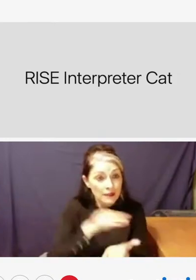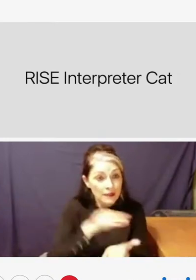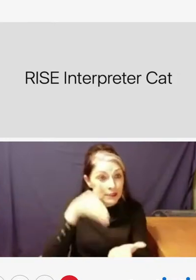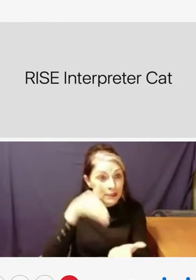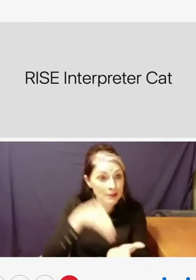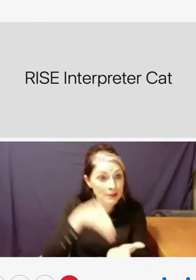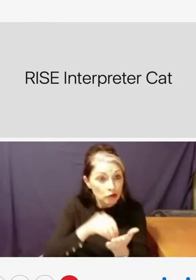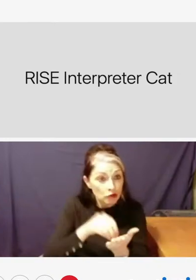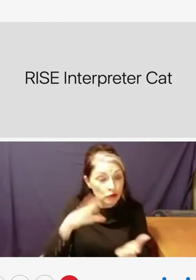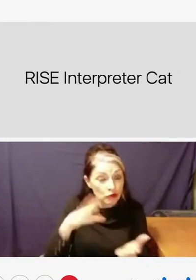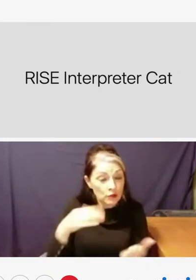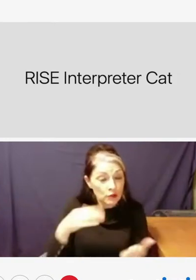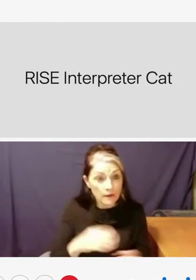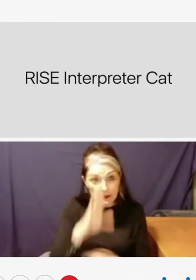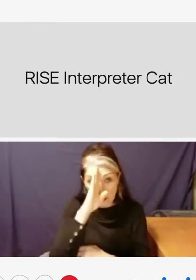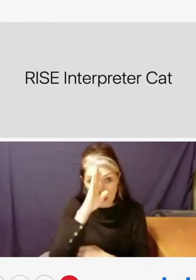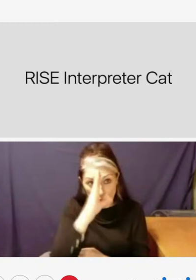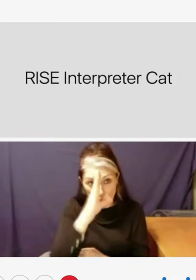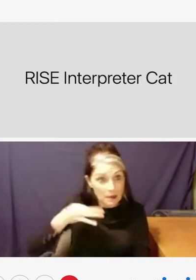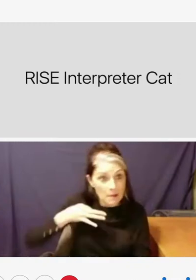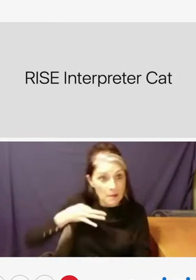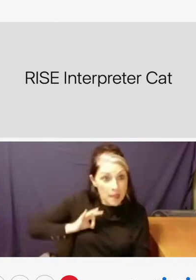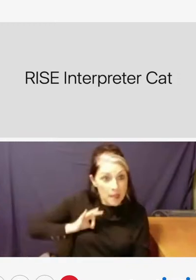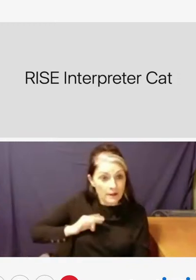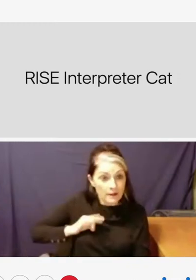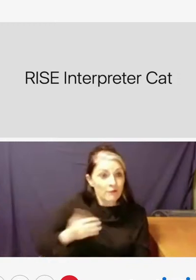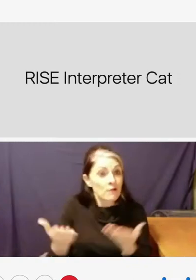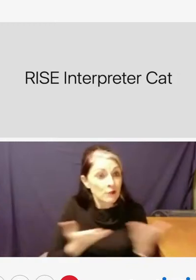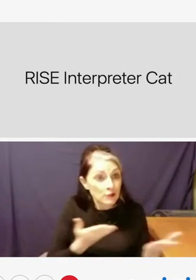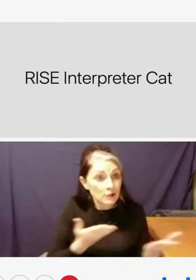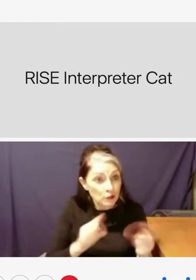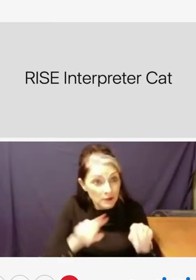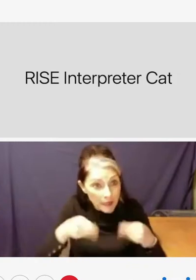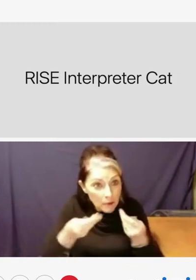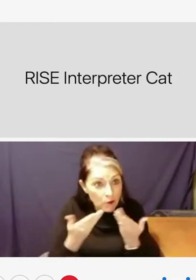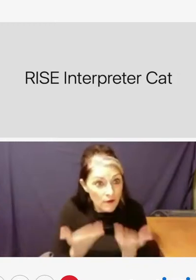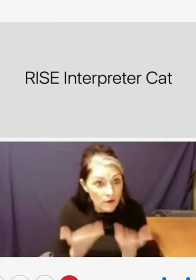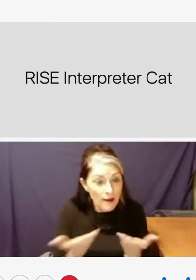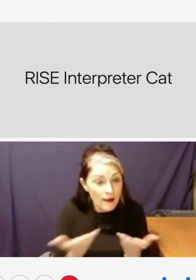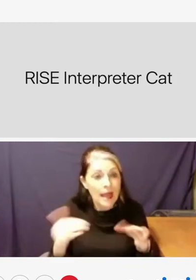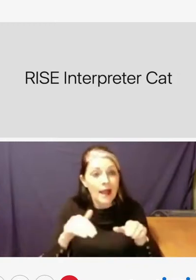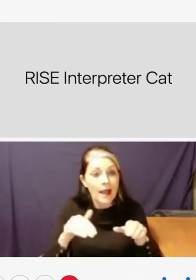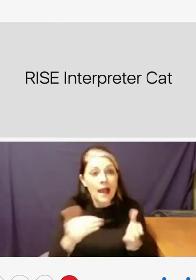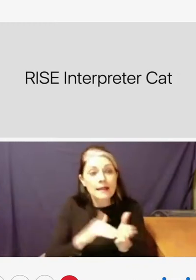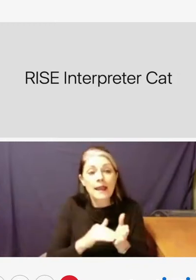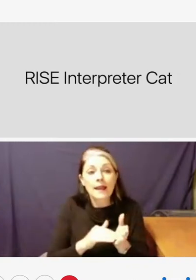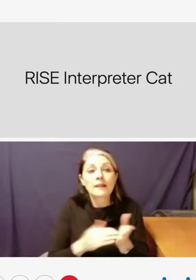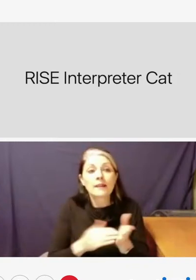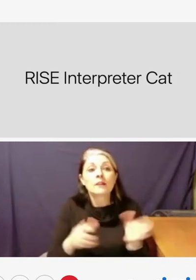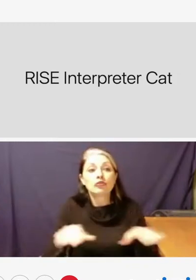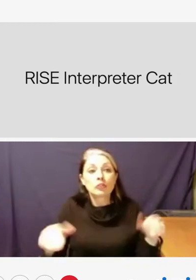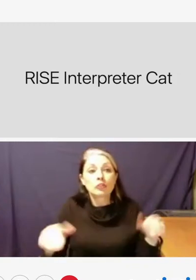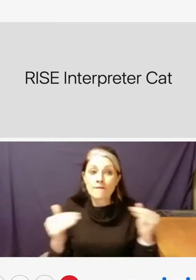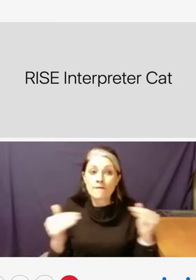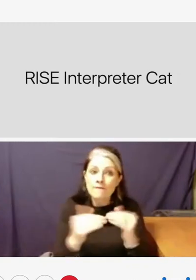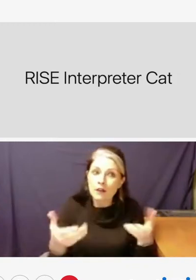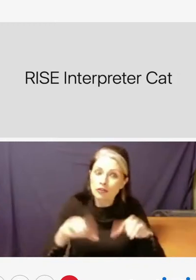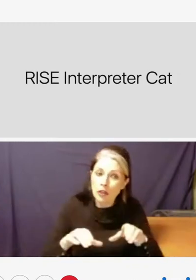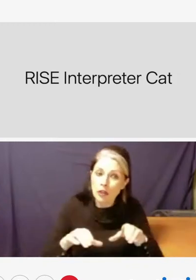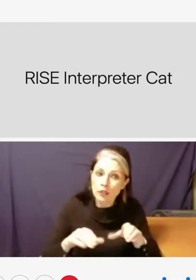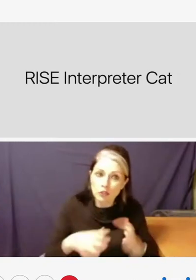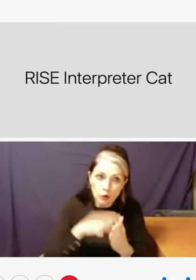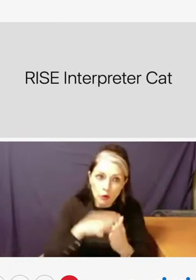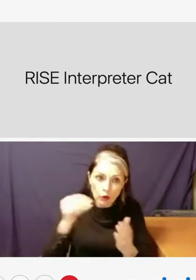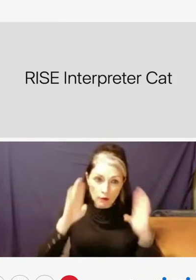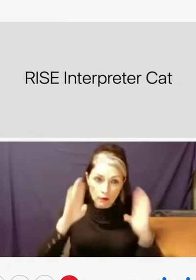directly benefited uh from the services that they provide and again we're giving kids a fair chance to learn and focus on their education during the school